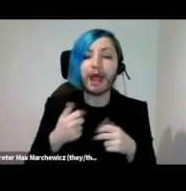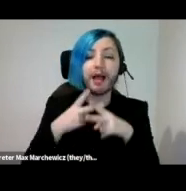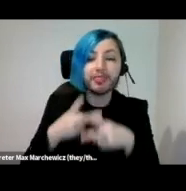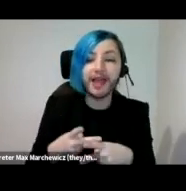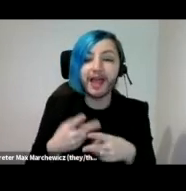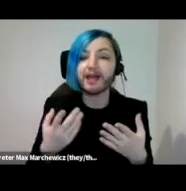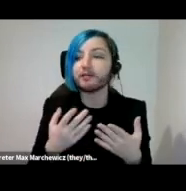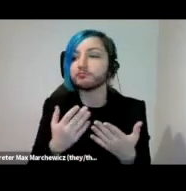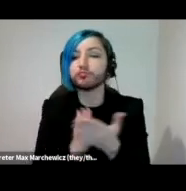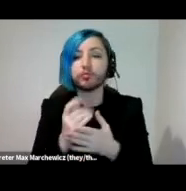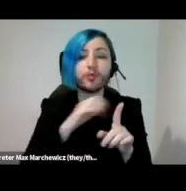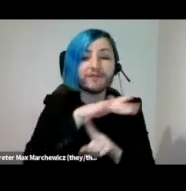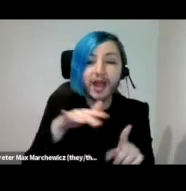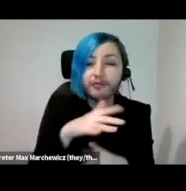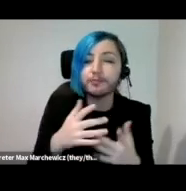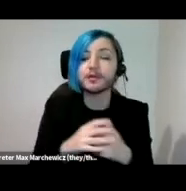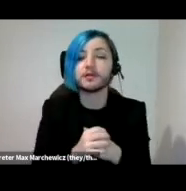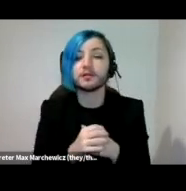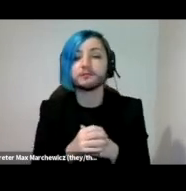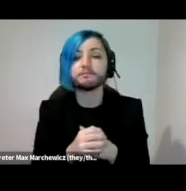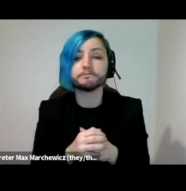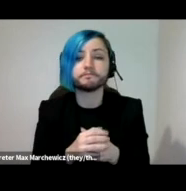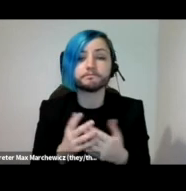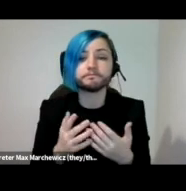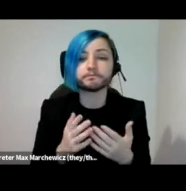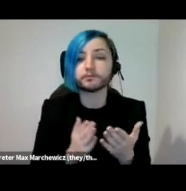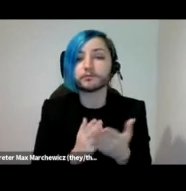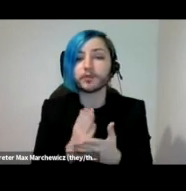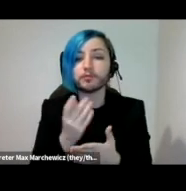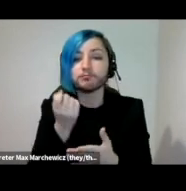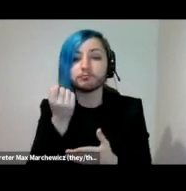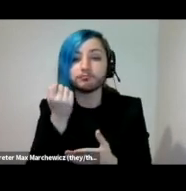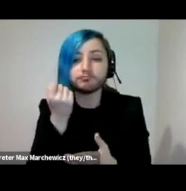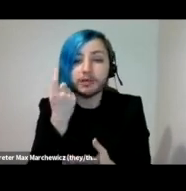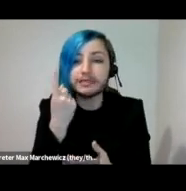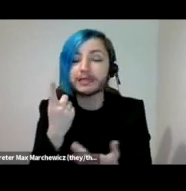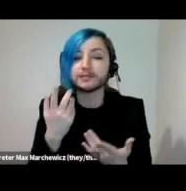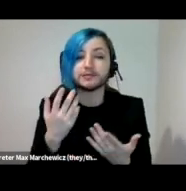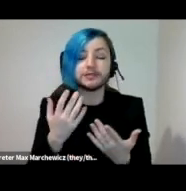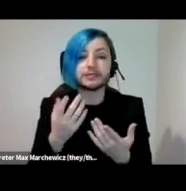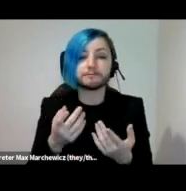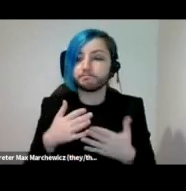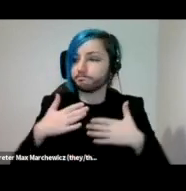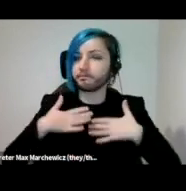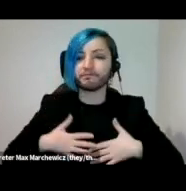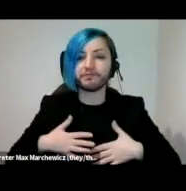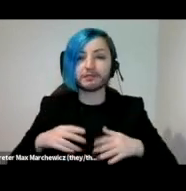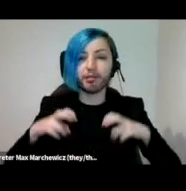environment, and understanding our geophysical world. So in